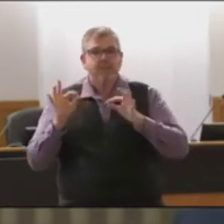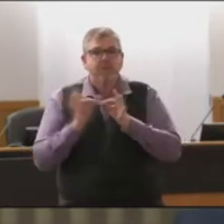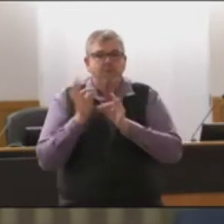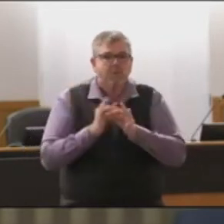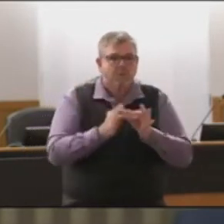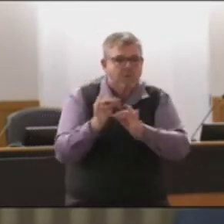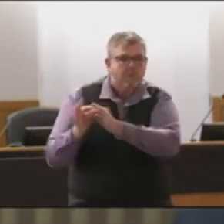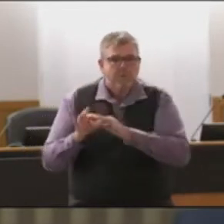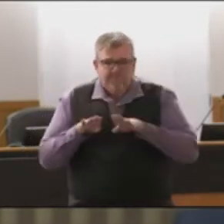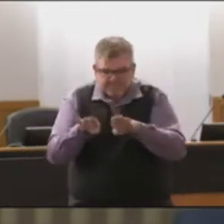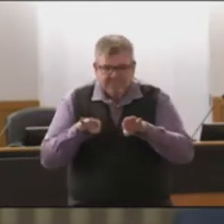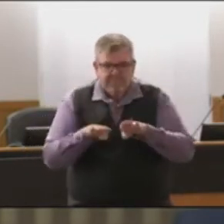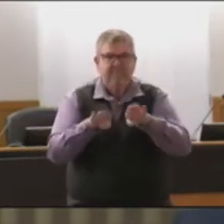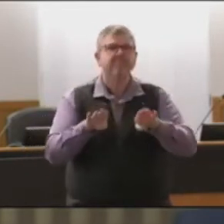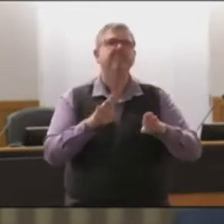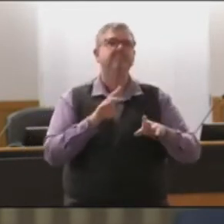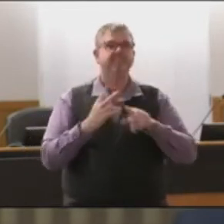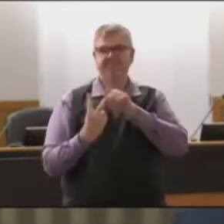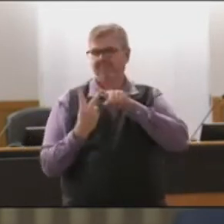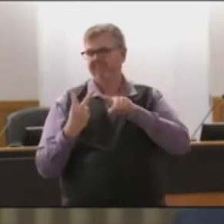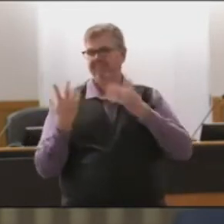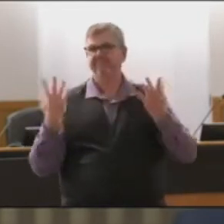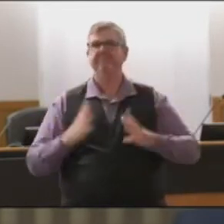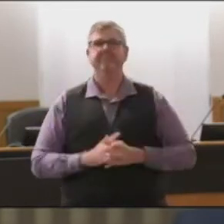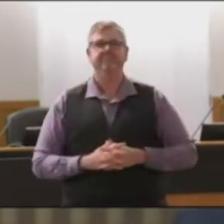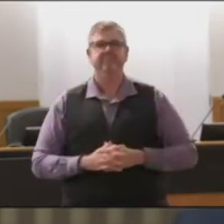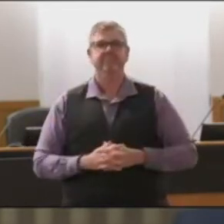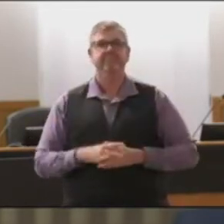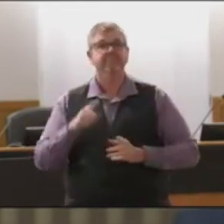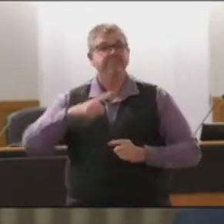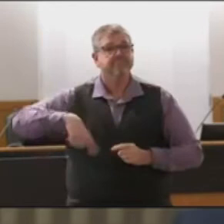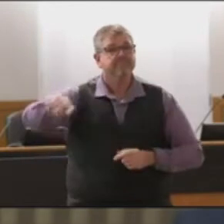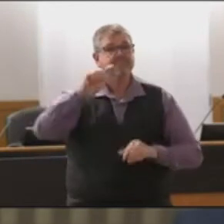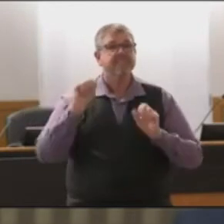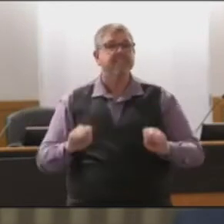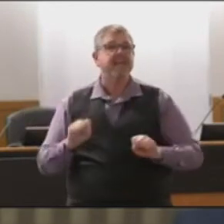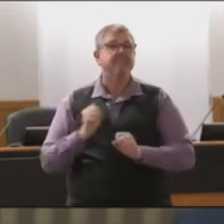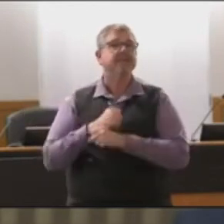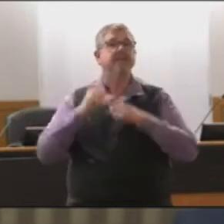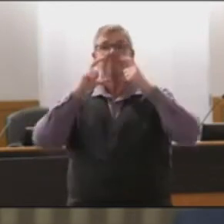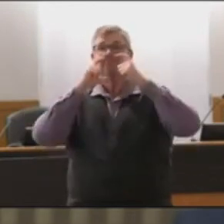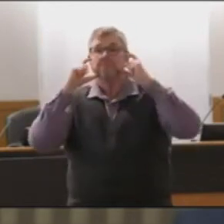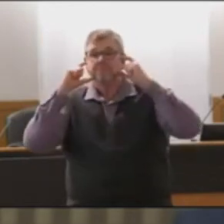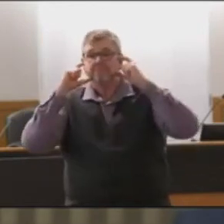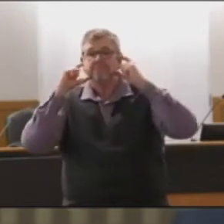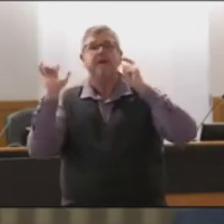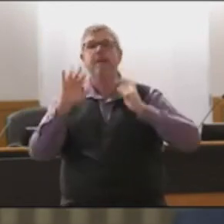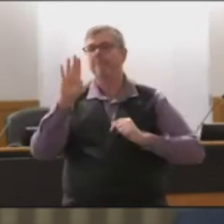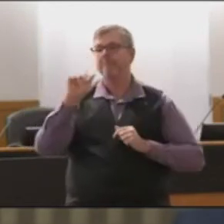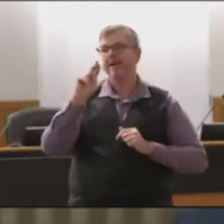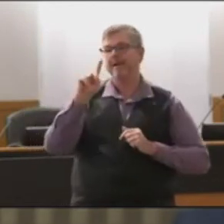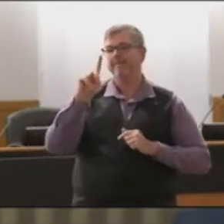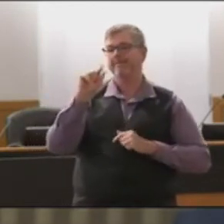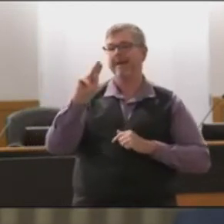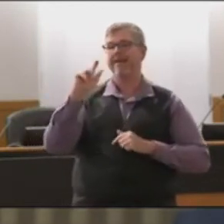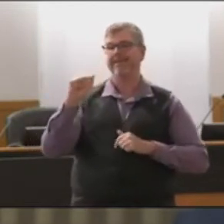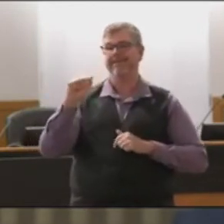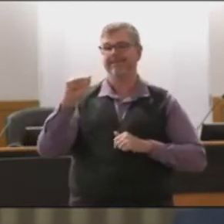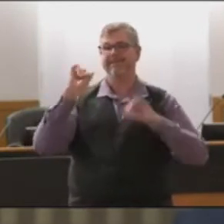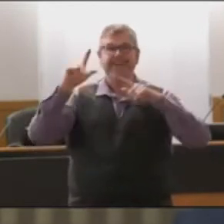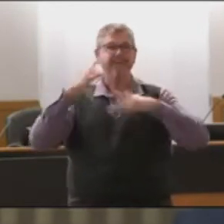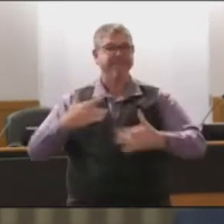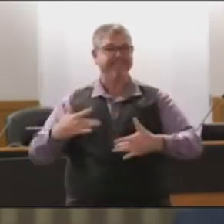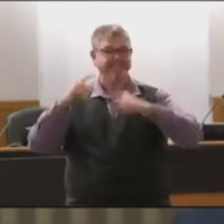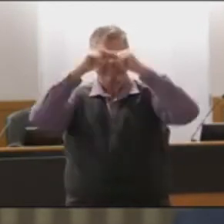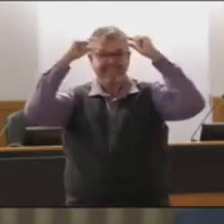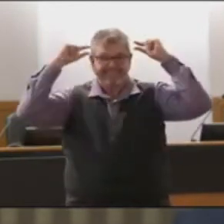of cloths, a scarf, anything that can secure around your nose and mouth and be tied around your face to secure coverage and